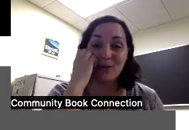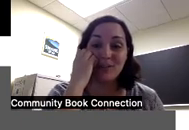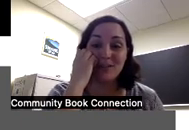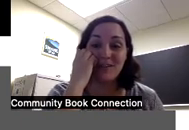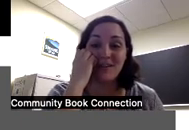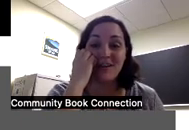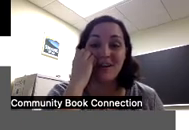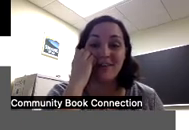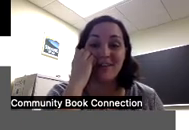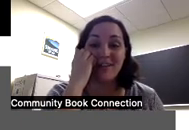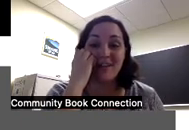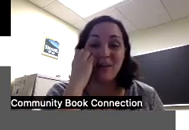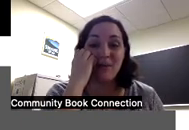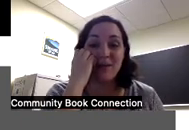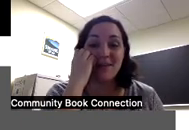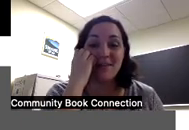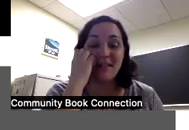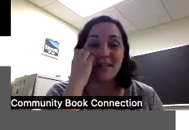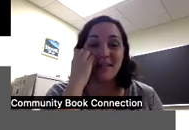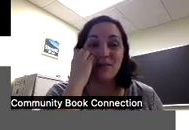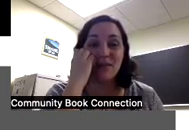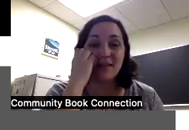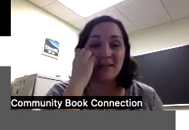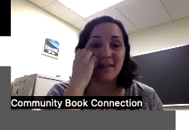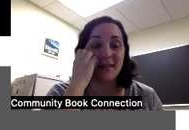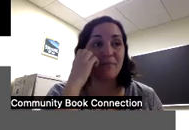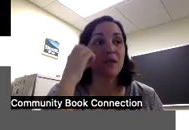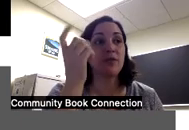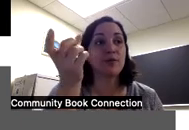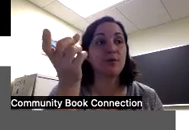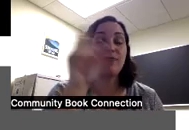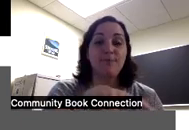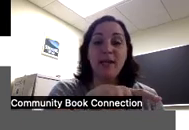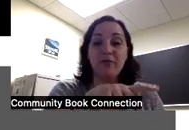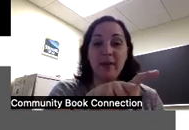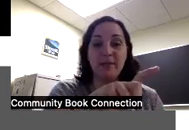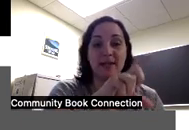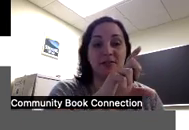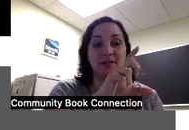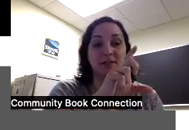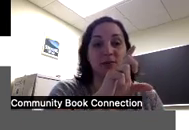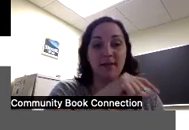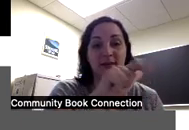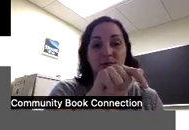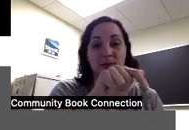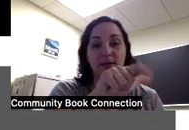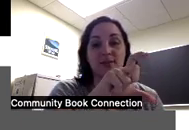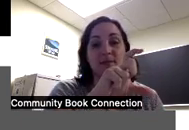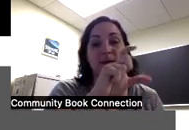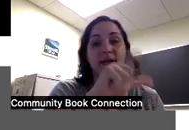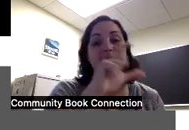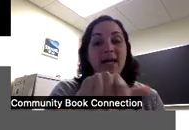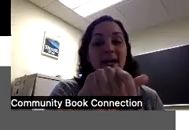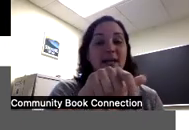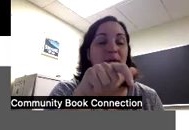that portion of it. But basically, they're realizing that through microfragmentation, they can do asexual